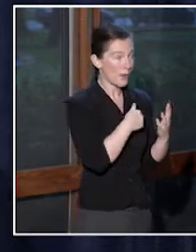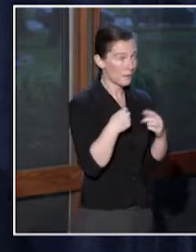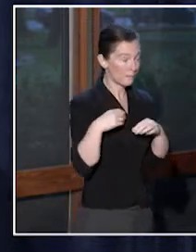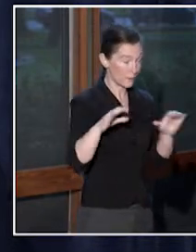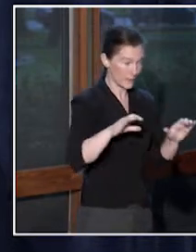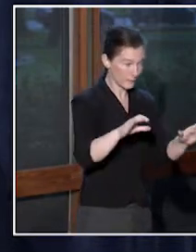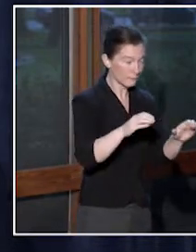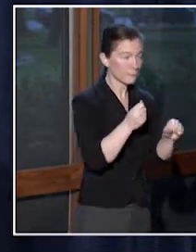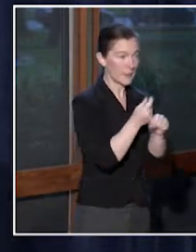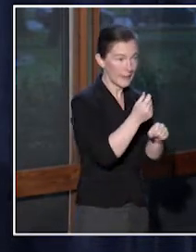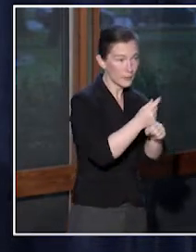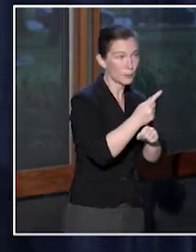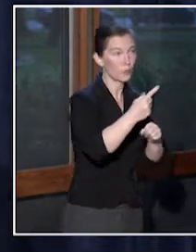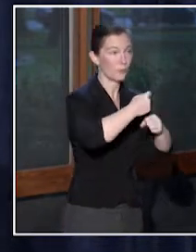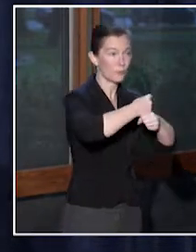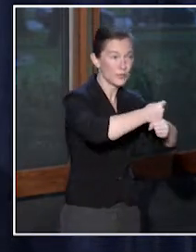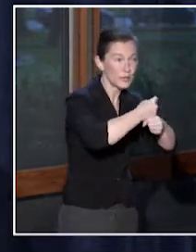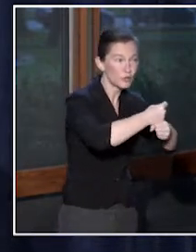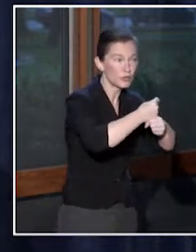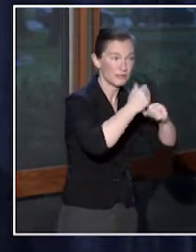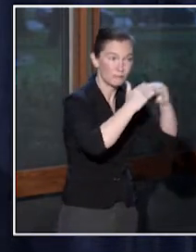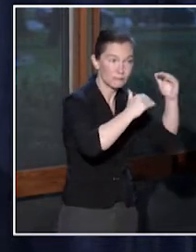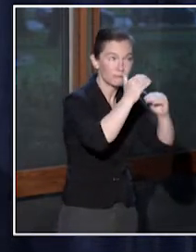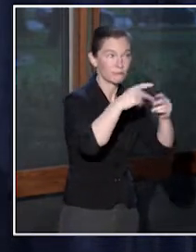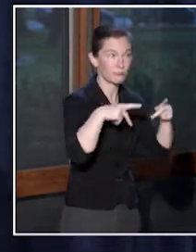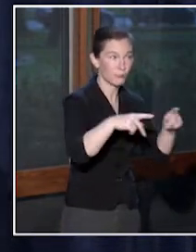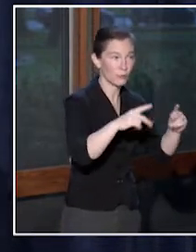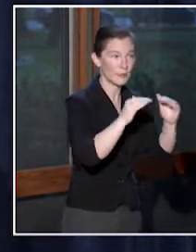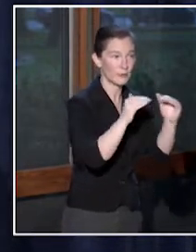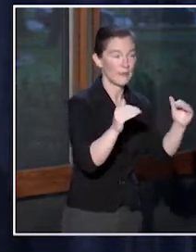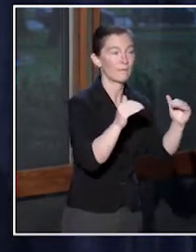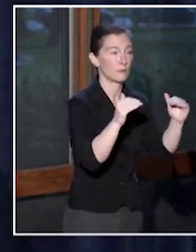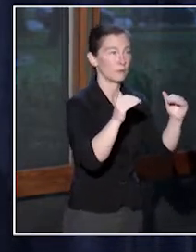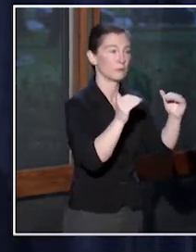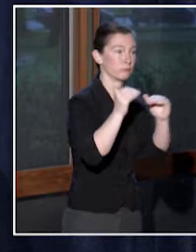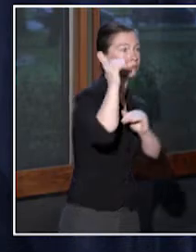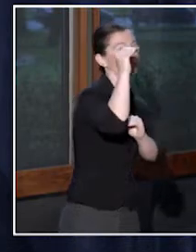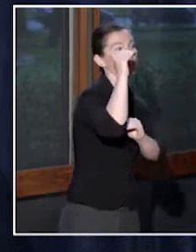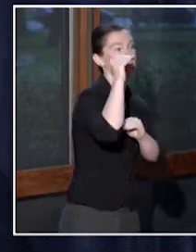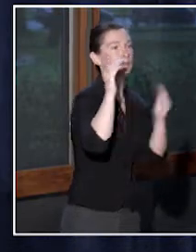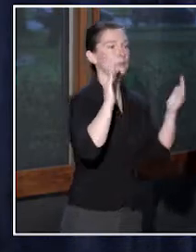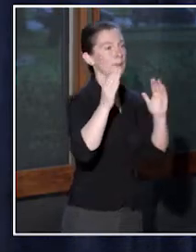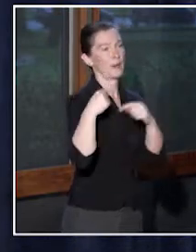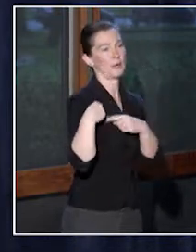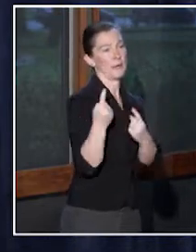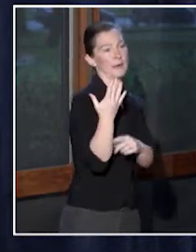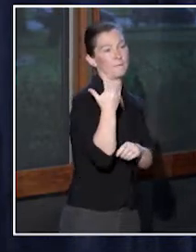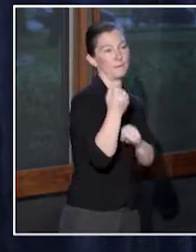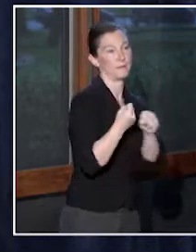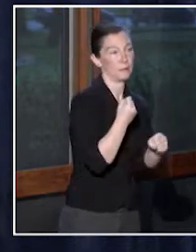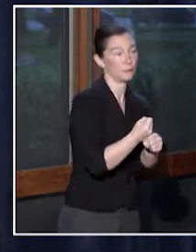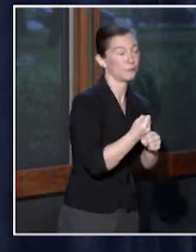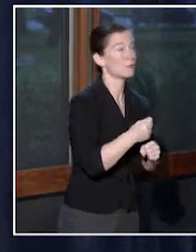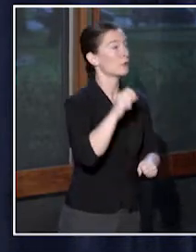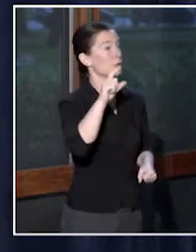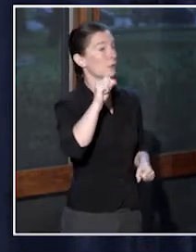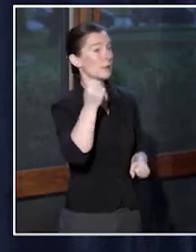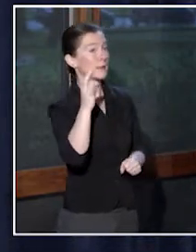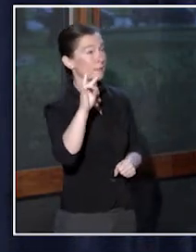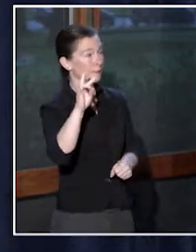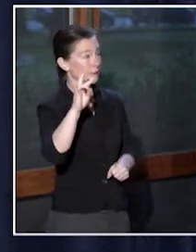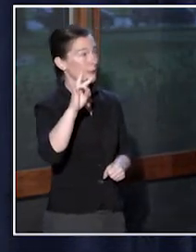levels are higher than at any point during the last 15 years. In 2017, there were